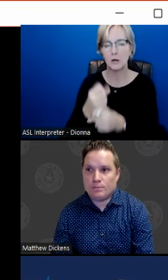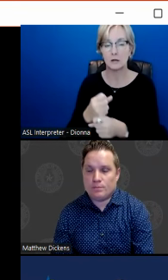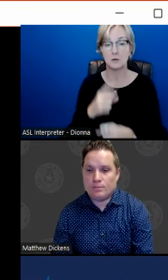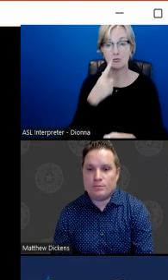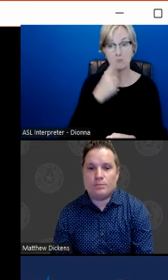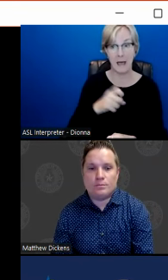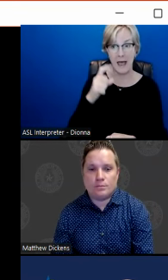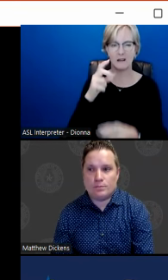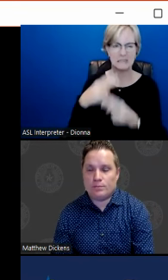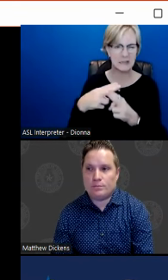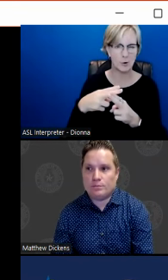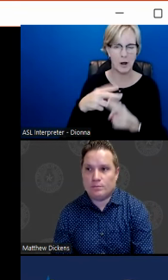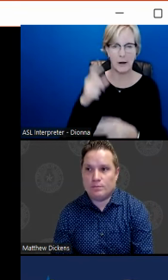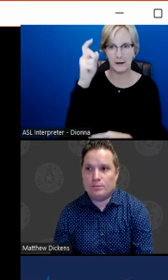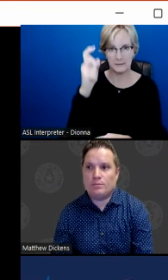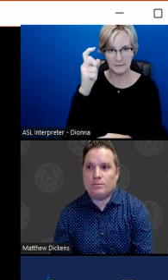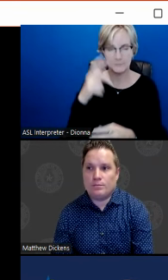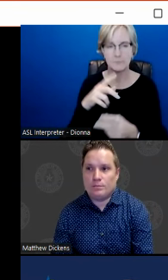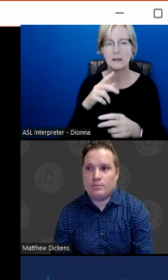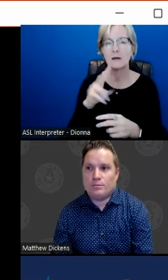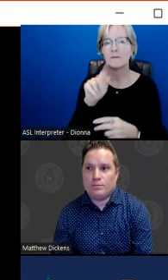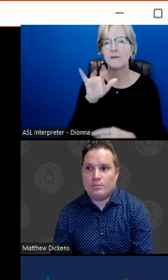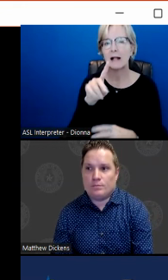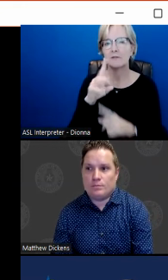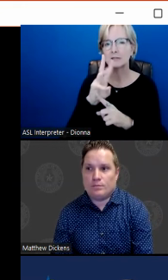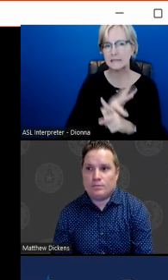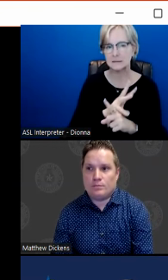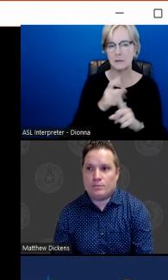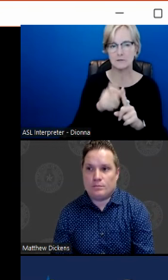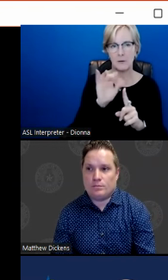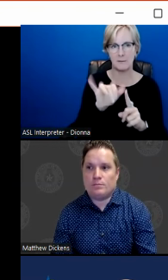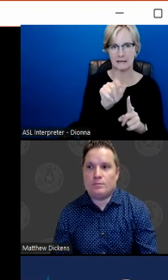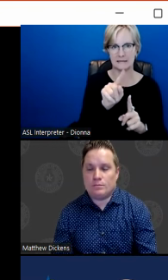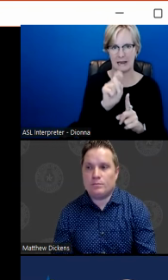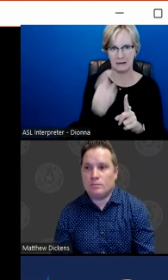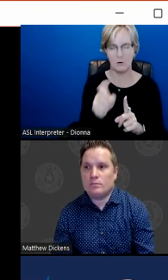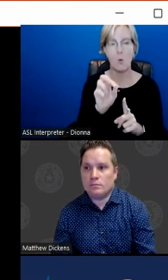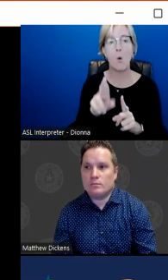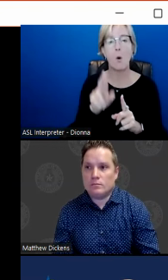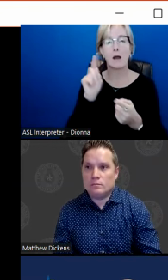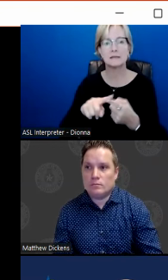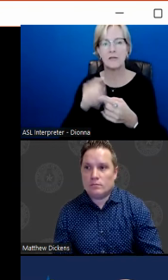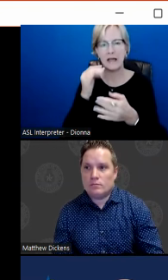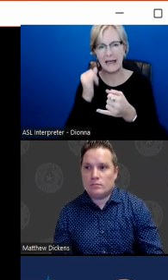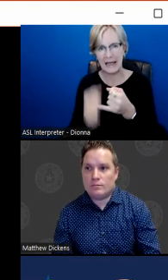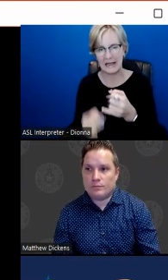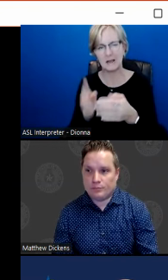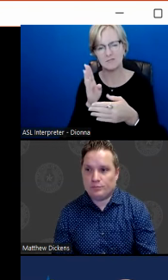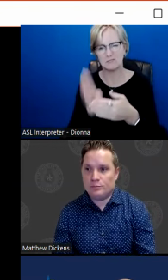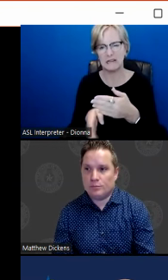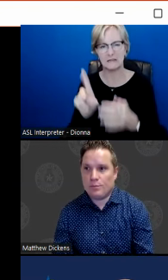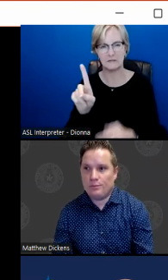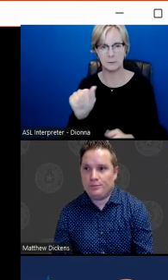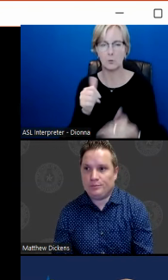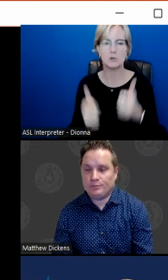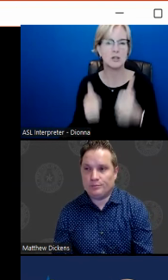placards, the temporary ones, are valid only for 6 months from the date of issuance or until the end of the disability, whichever comes first, and